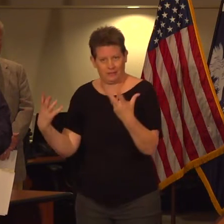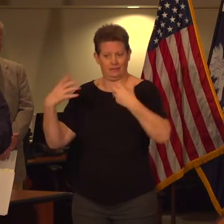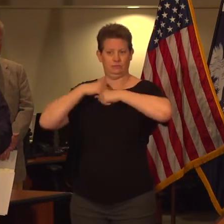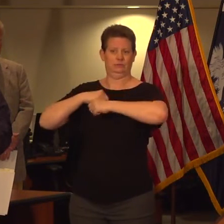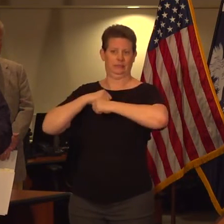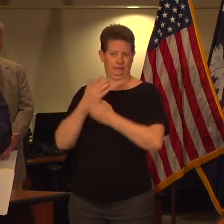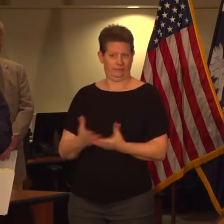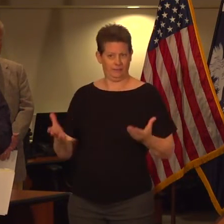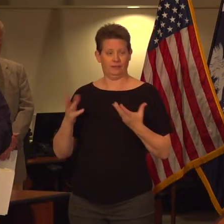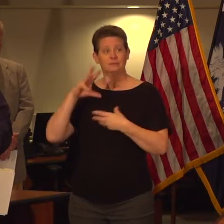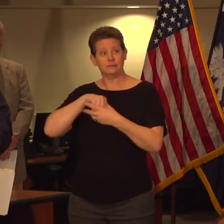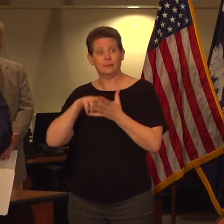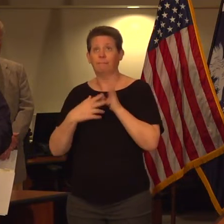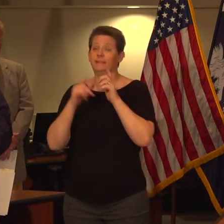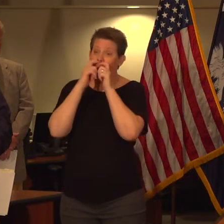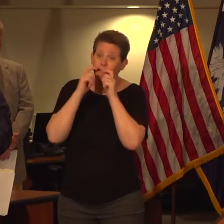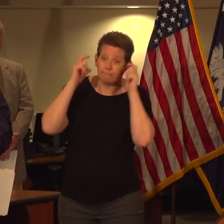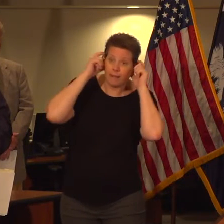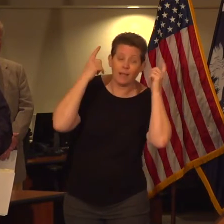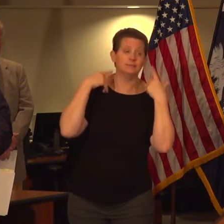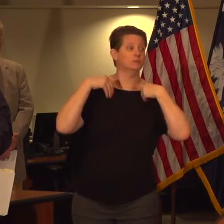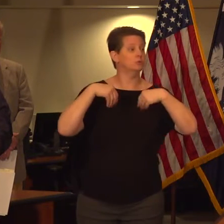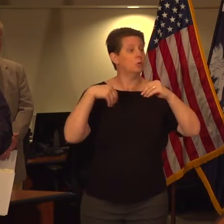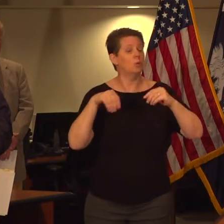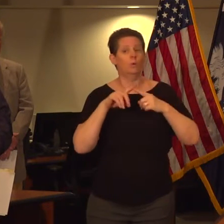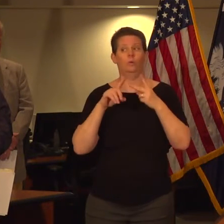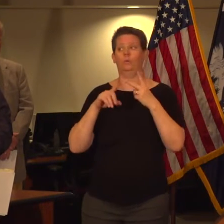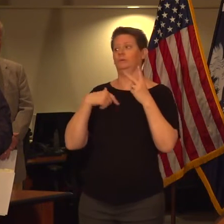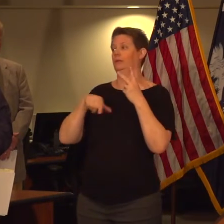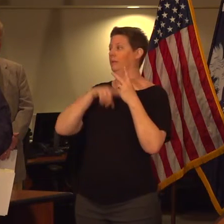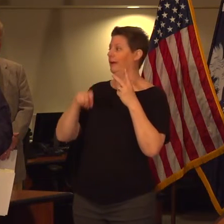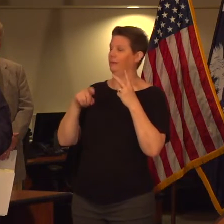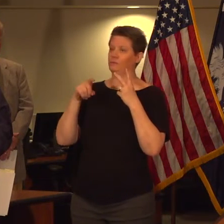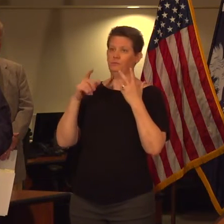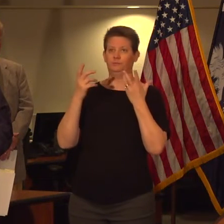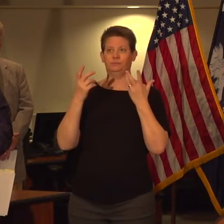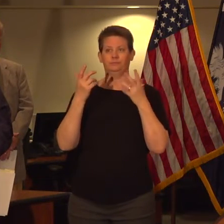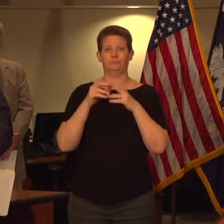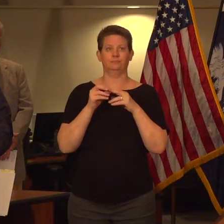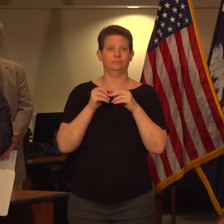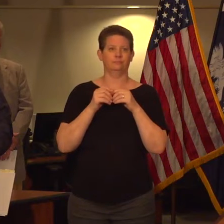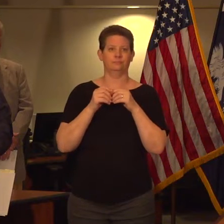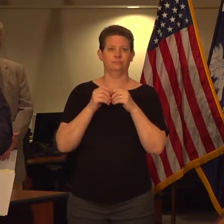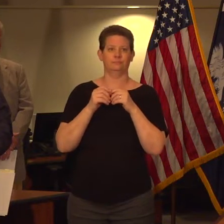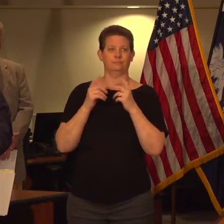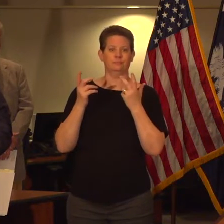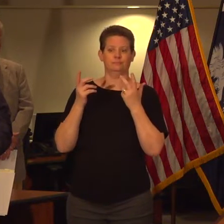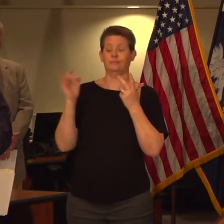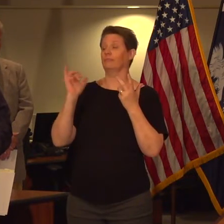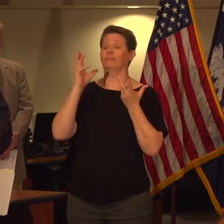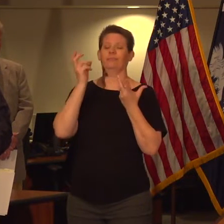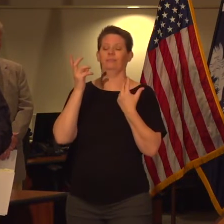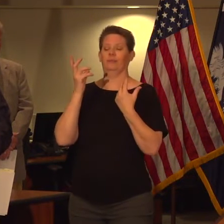include the use of masks in retail settings. We certainly have to separate certain businesses from return to work for healthcare